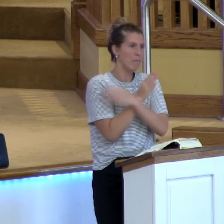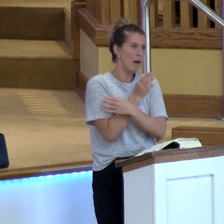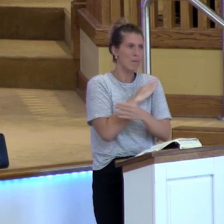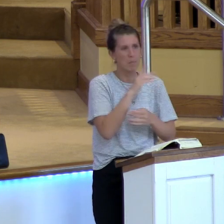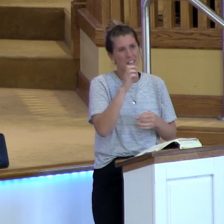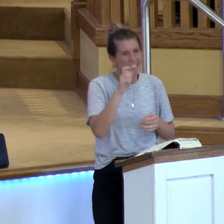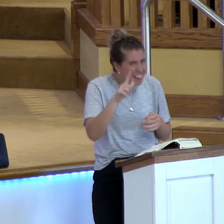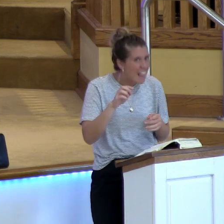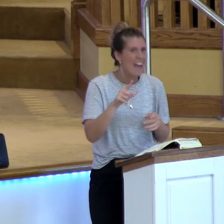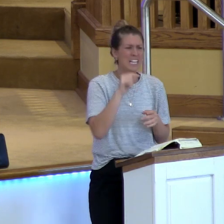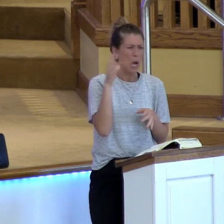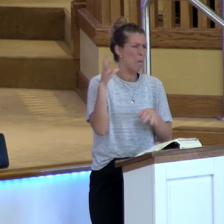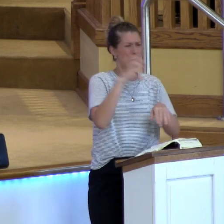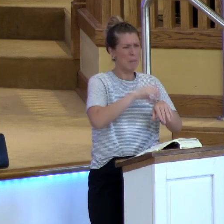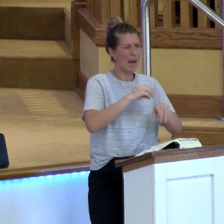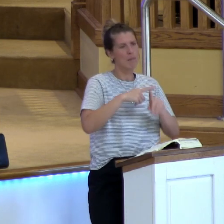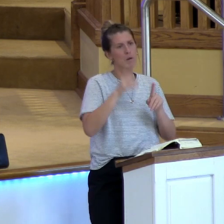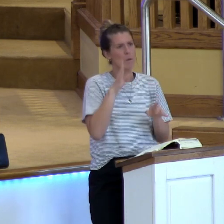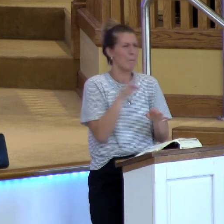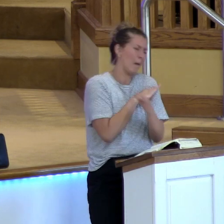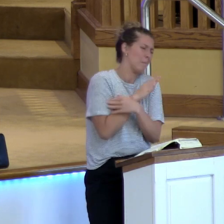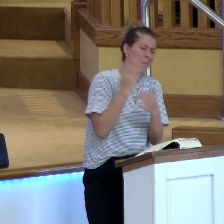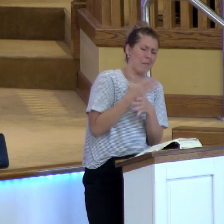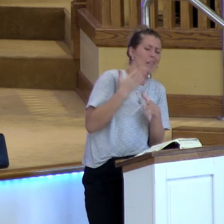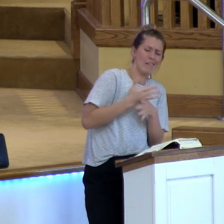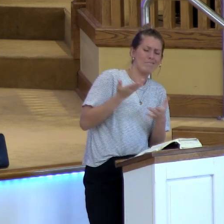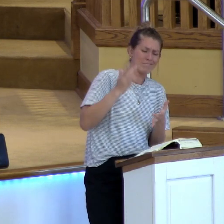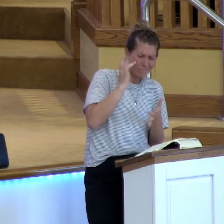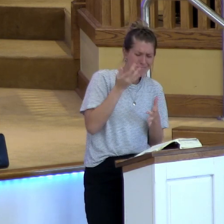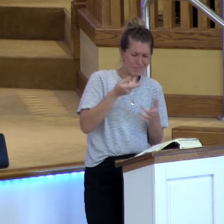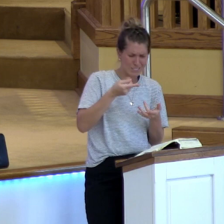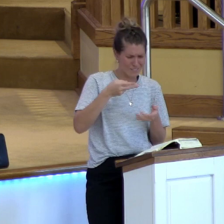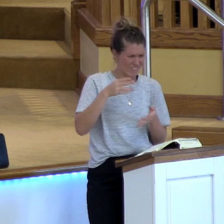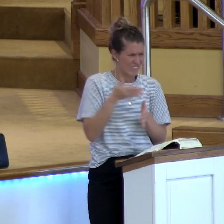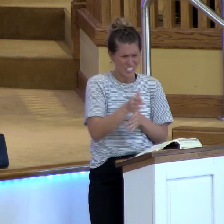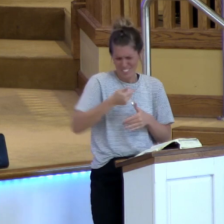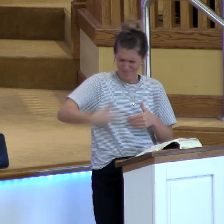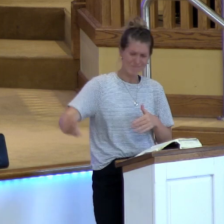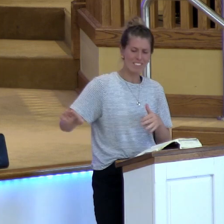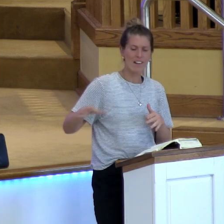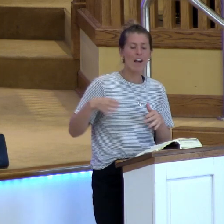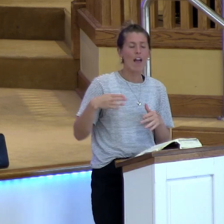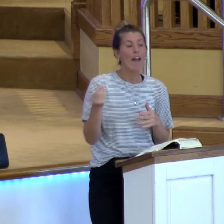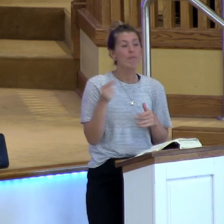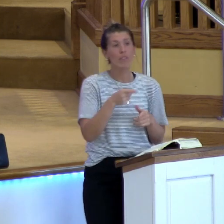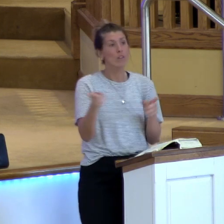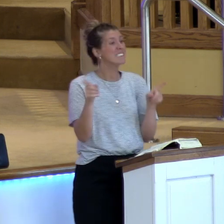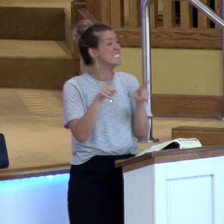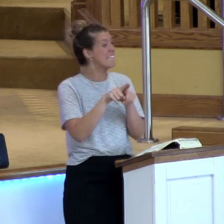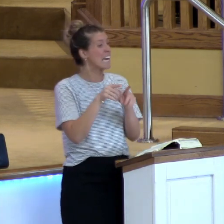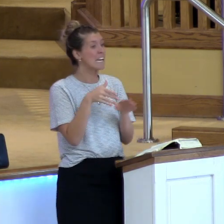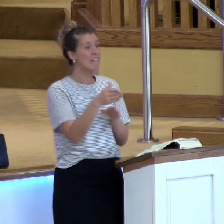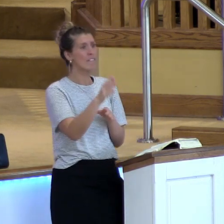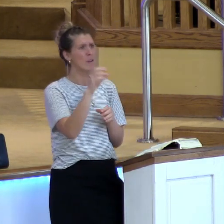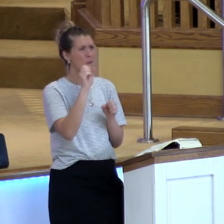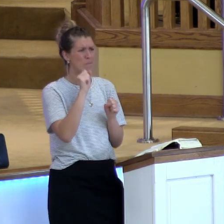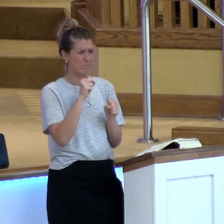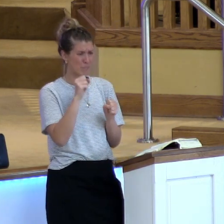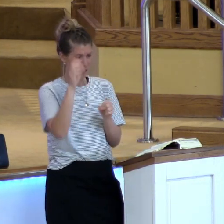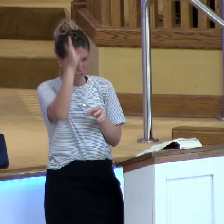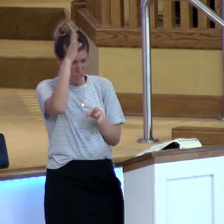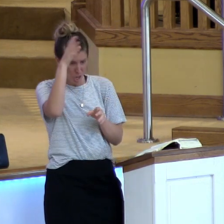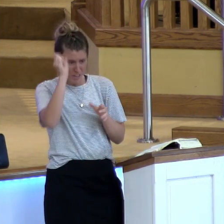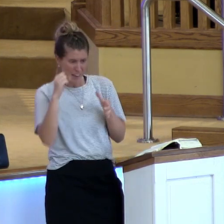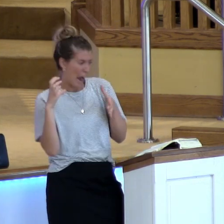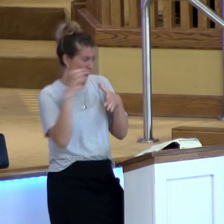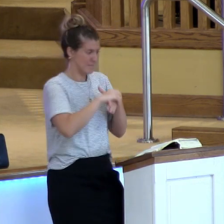in your leg. They don't bite you, but they'll bump you and harass you. And it's like, man, get away from me. And And those same fish could be destroyed by the sharks if the